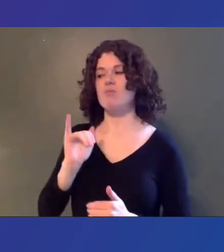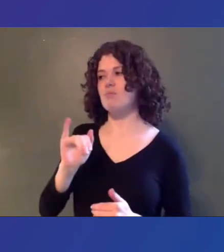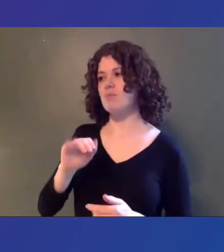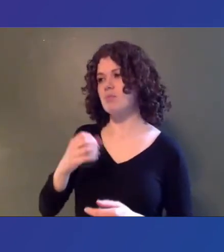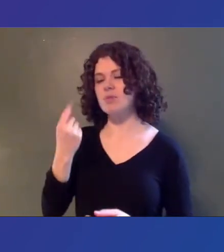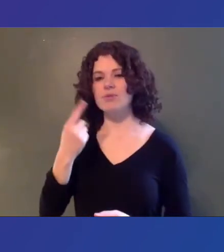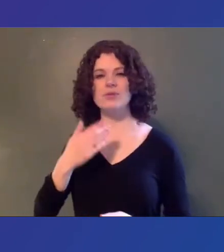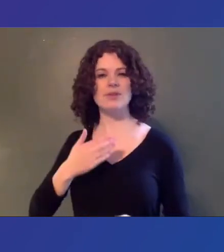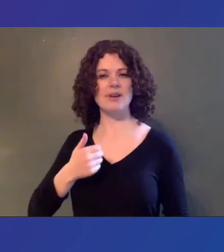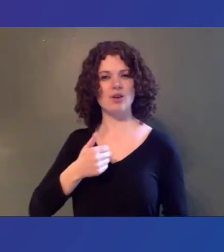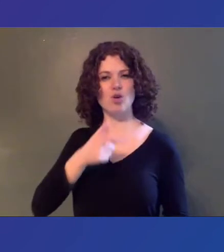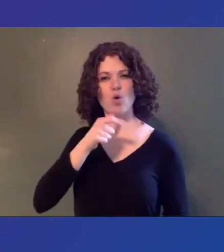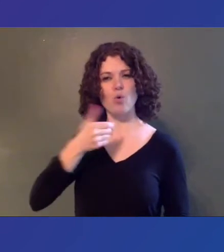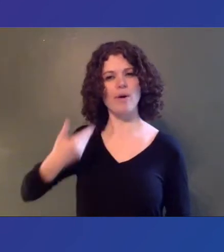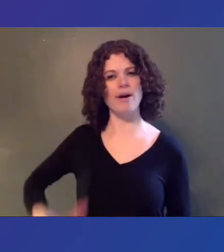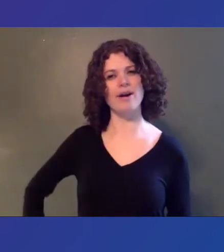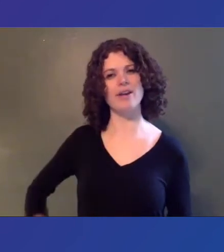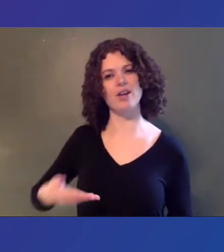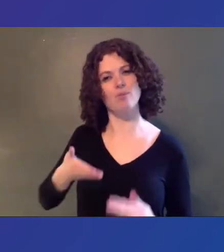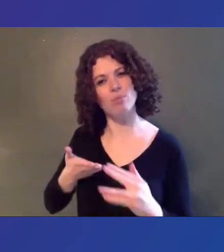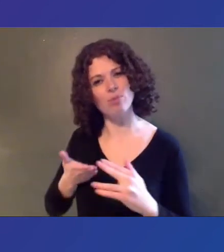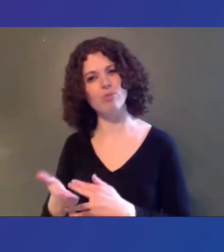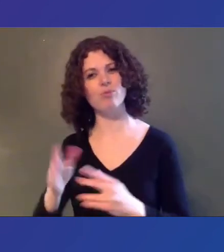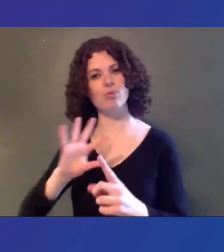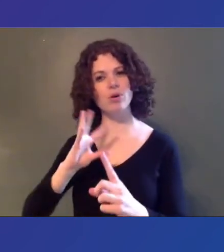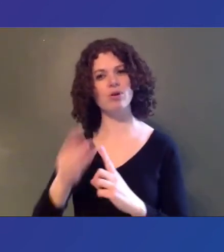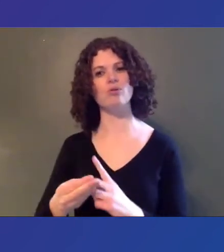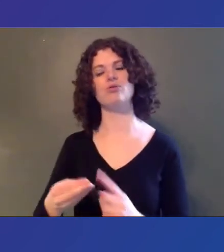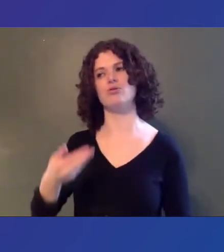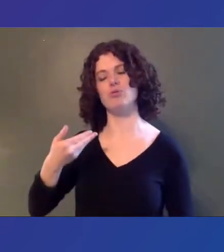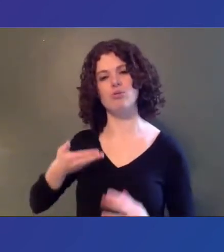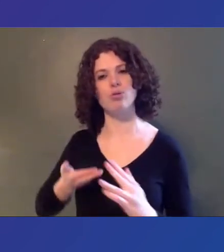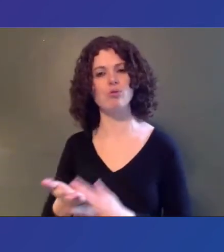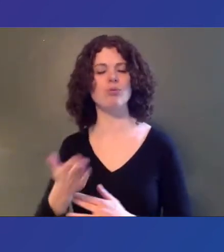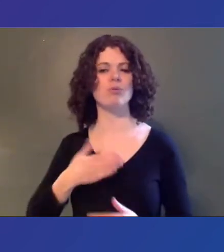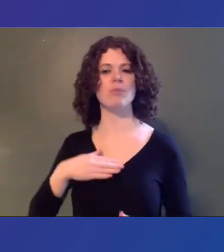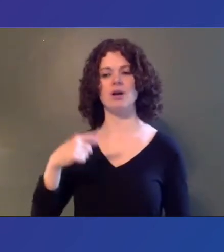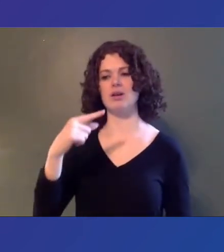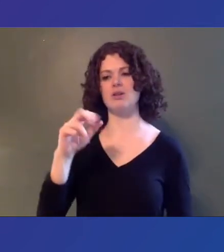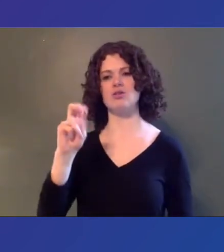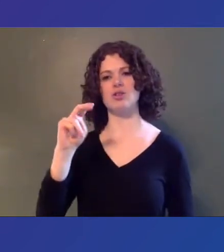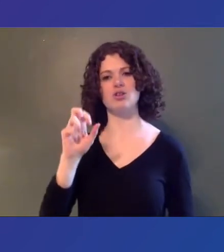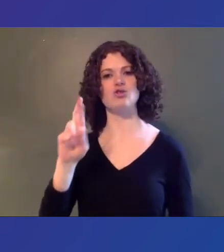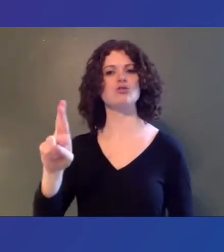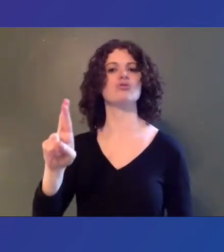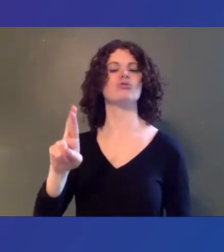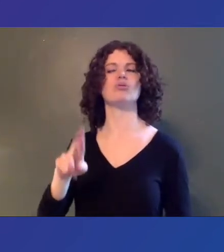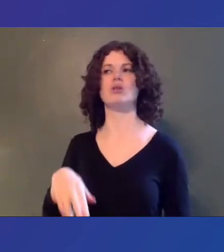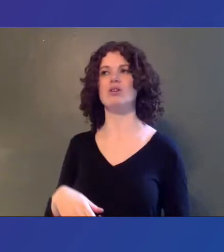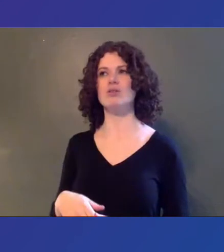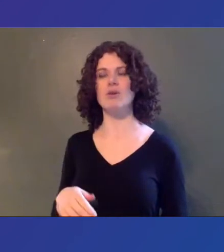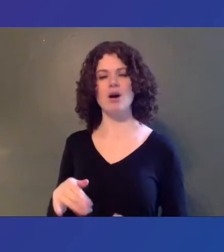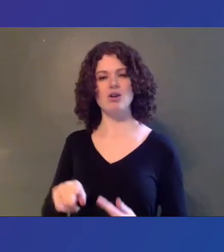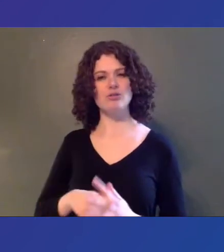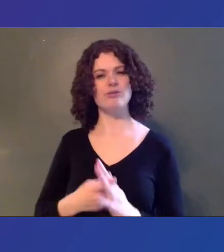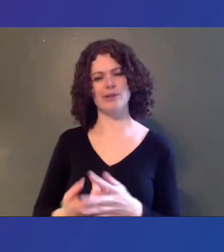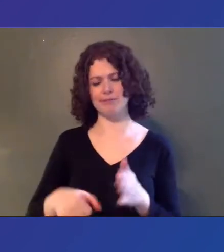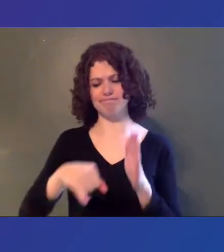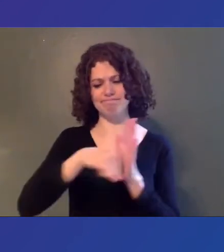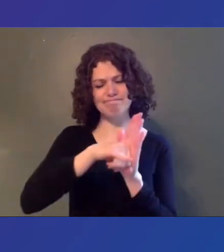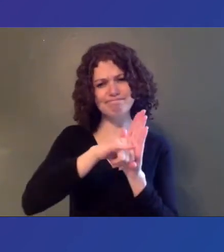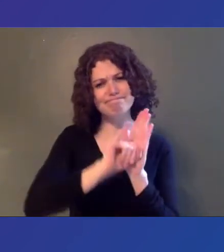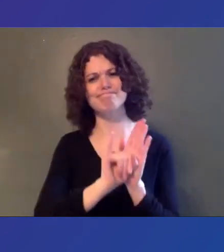culturally, as a woman and what have you. And it gave me a stronger sense of self and a stronger sense of identity that allowed me to move